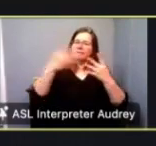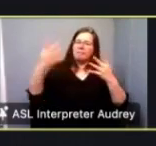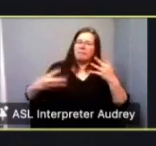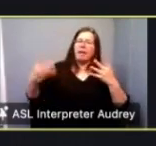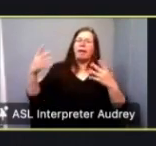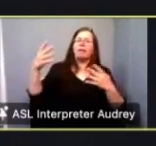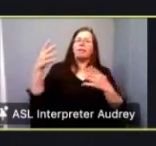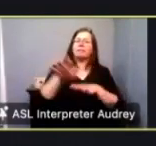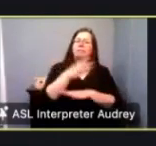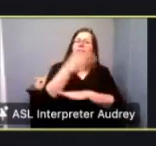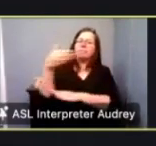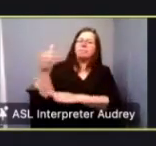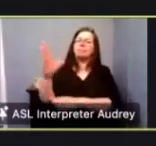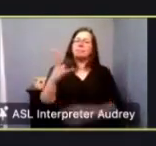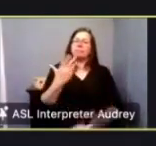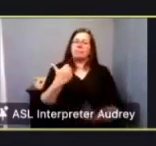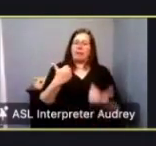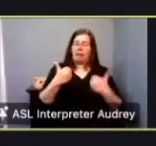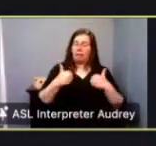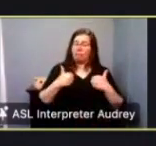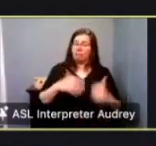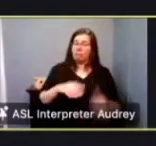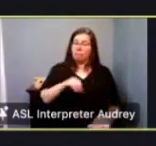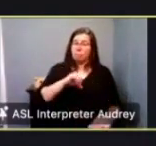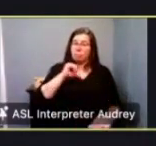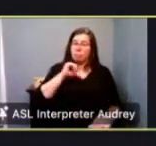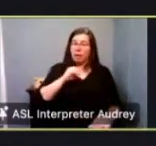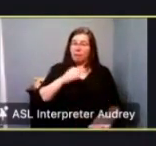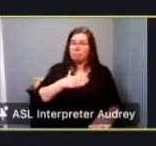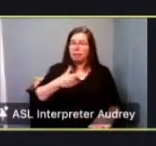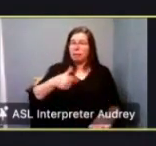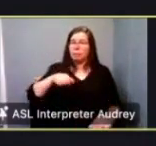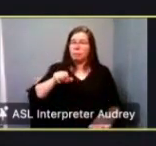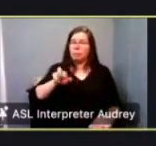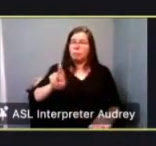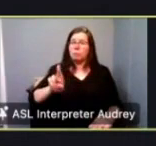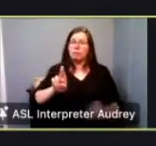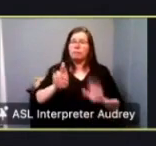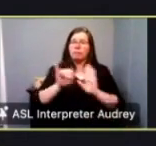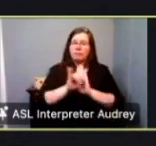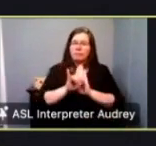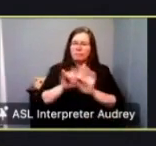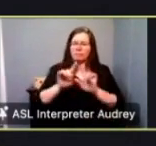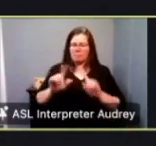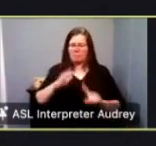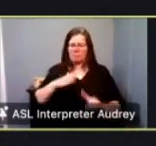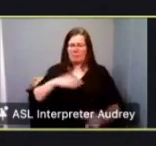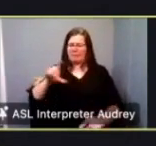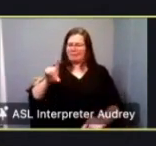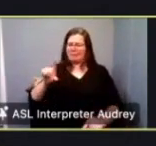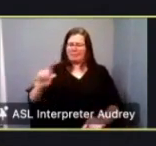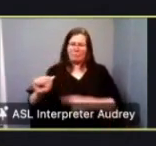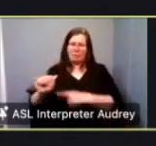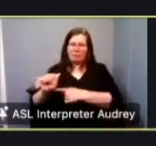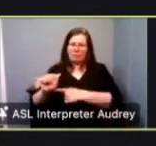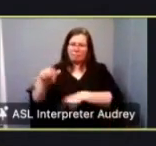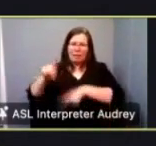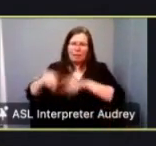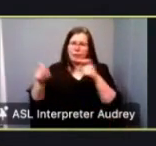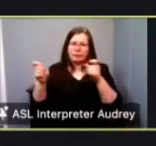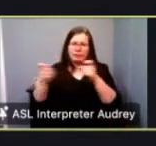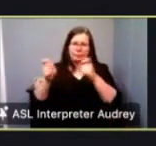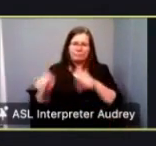feel real pride in my queer identity, there was this entire part of me, my disability, that I didn't get to celebrate like I